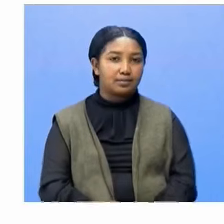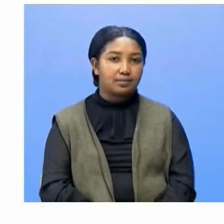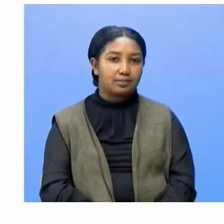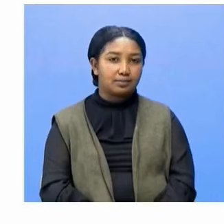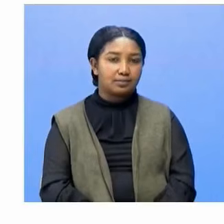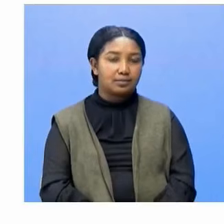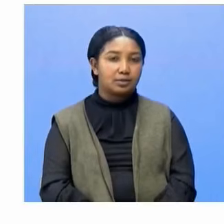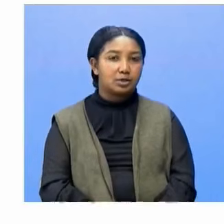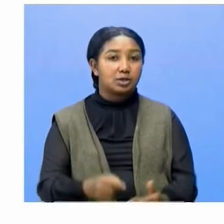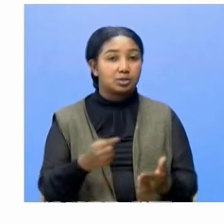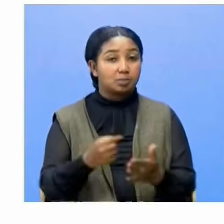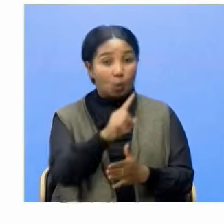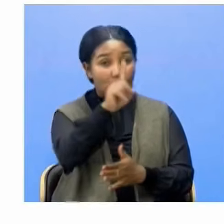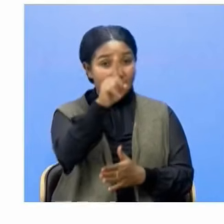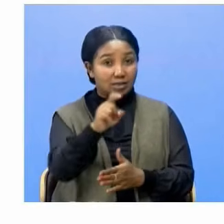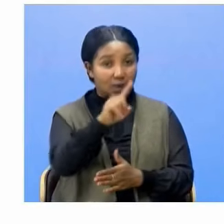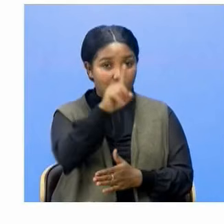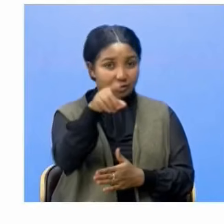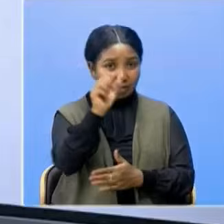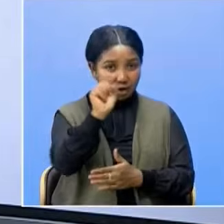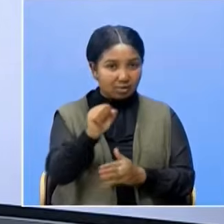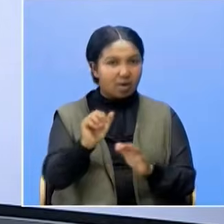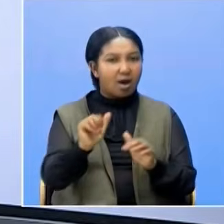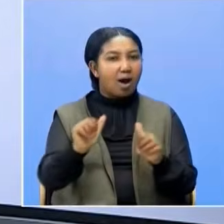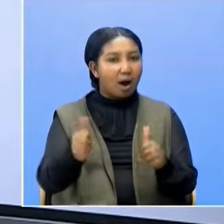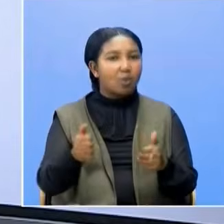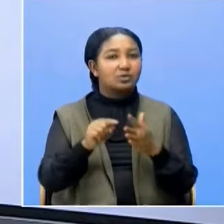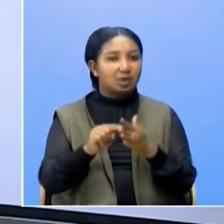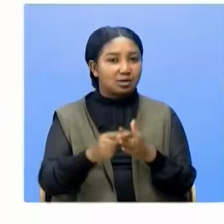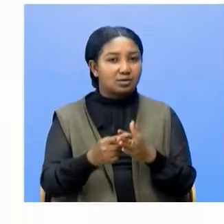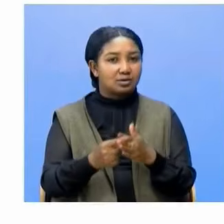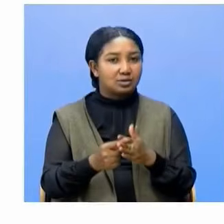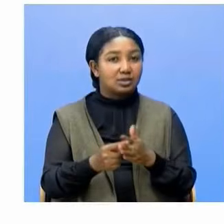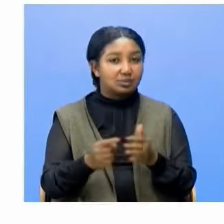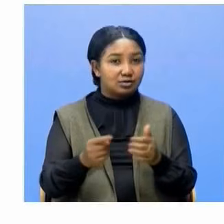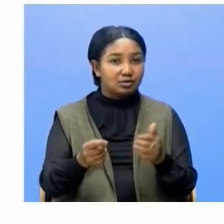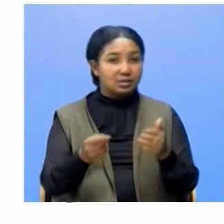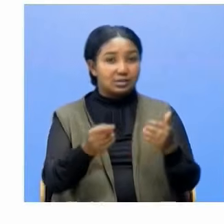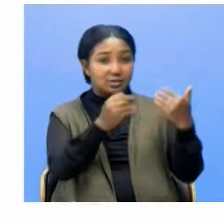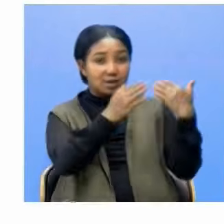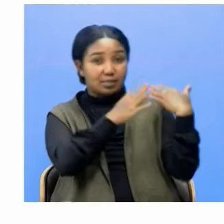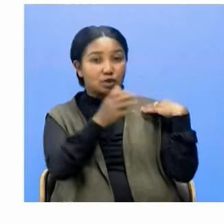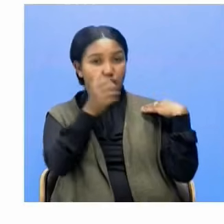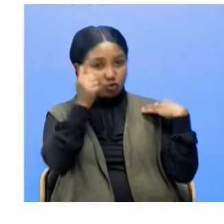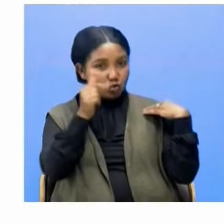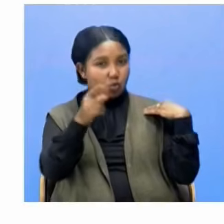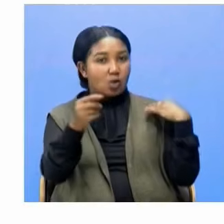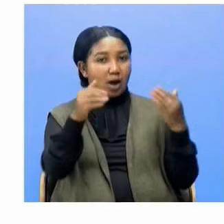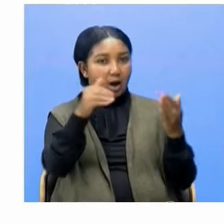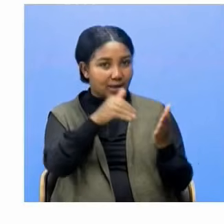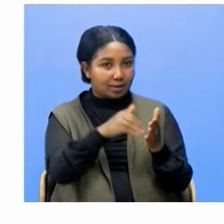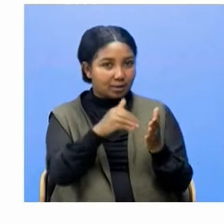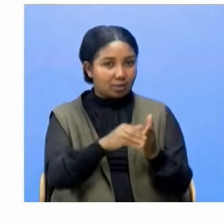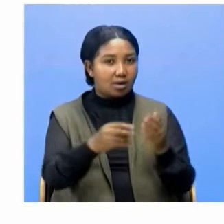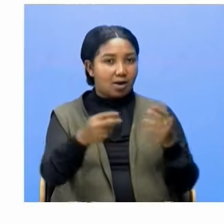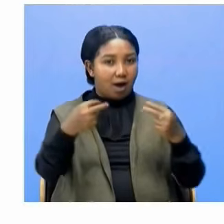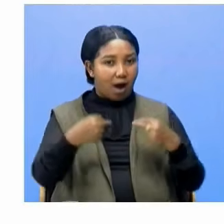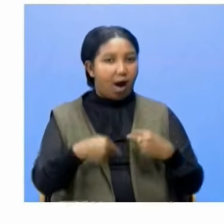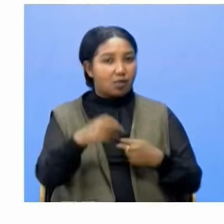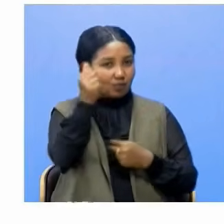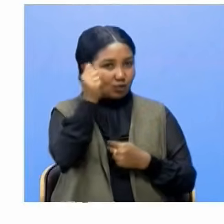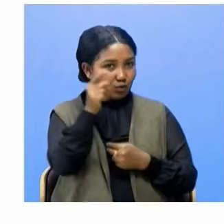Yeah, it's a question, interrogative sentence. So how should we start? Since our subject is you, again, we say what? Have